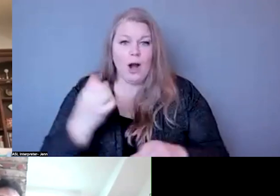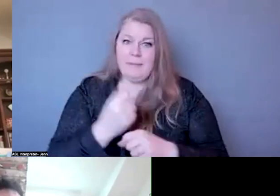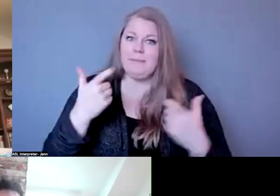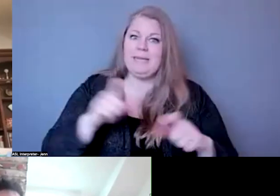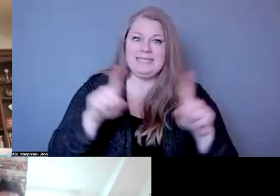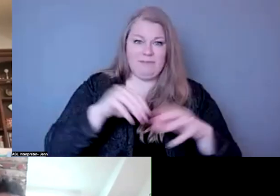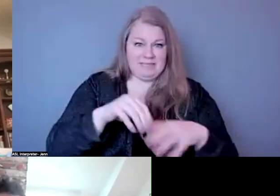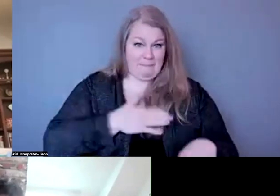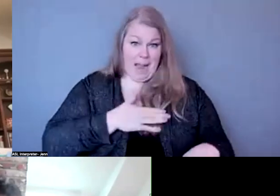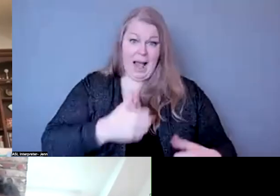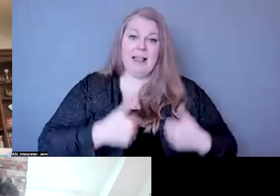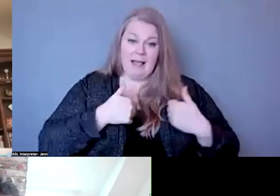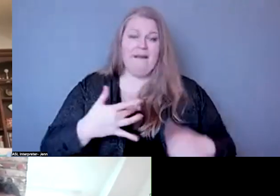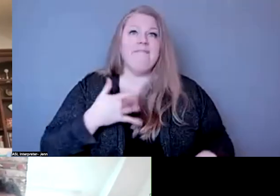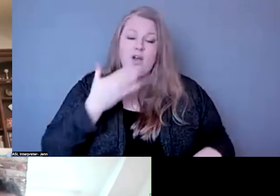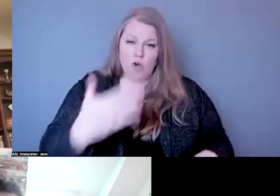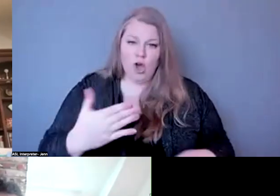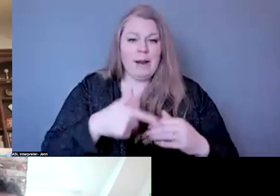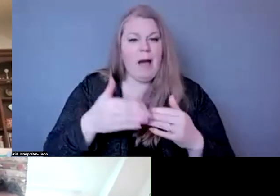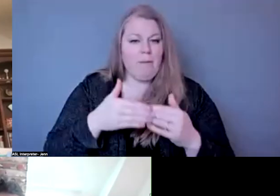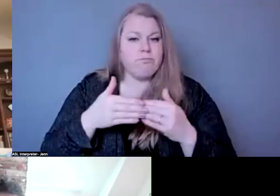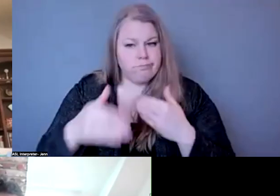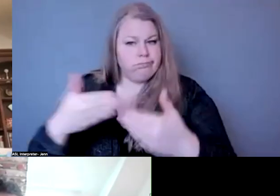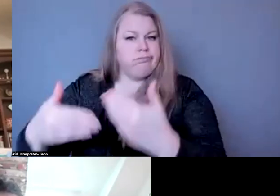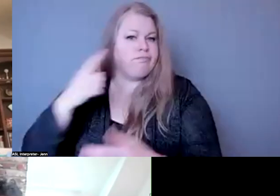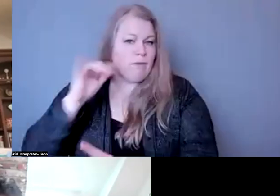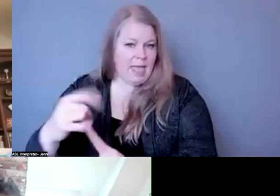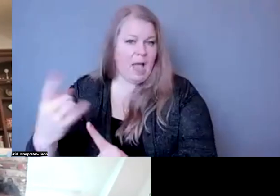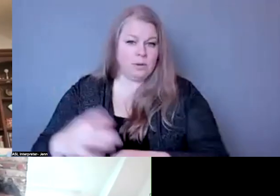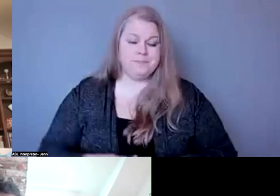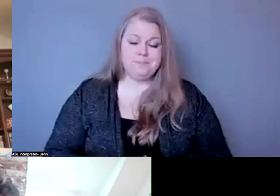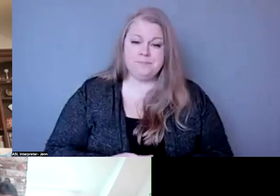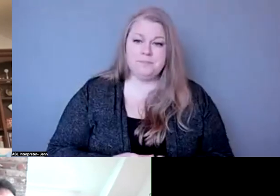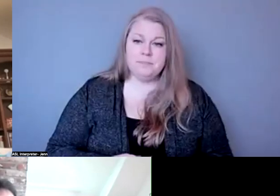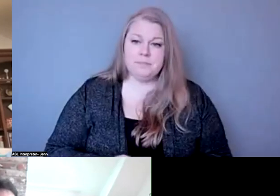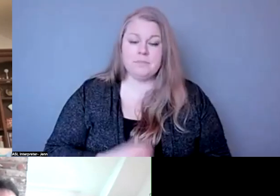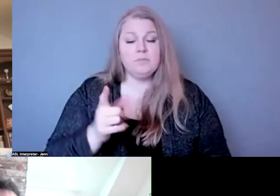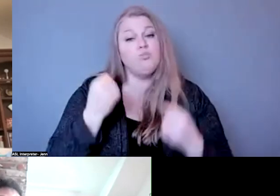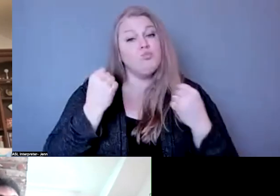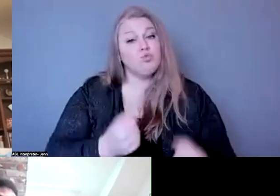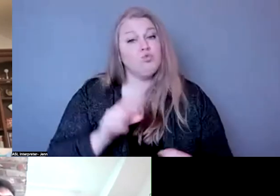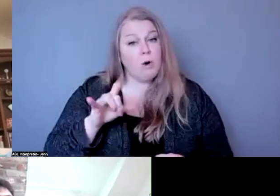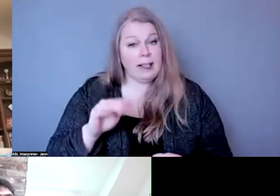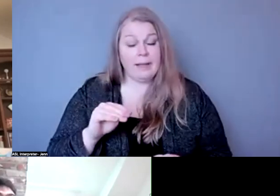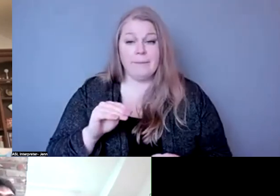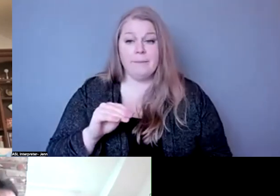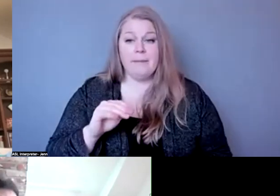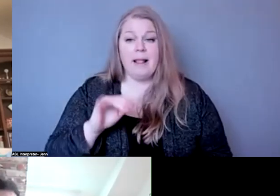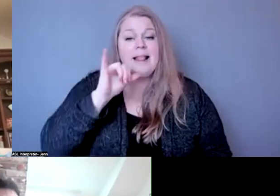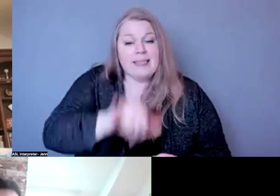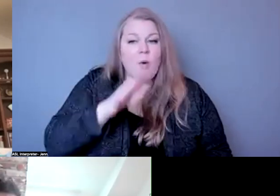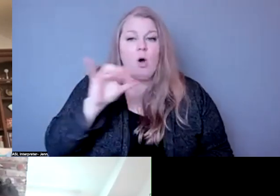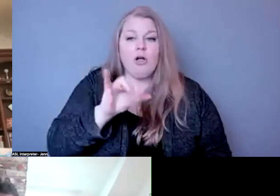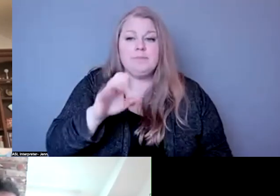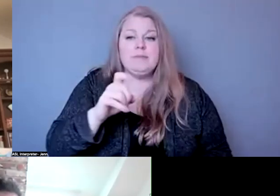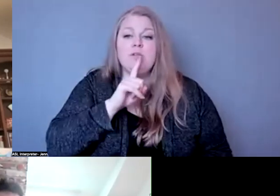life. So I feel good about fast forwarding that one. The perhaps stronger claim here is that will also be true for